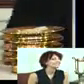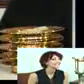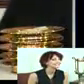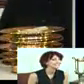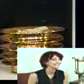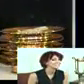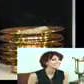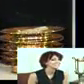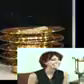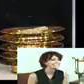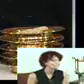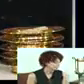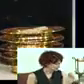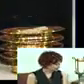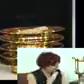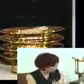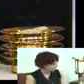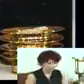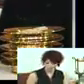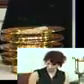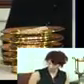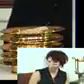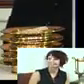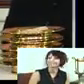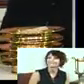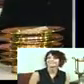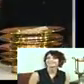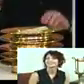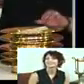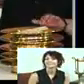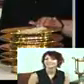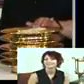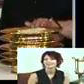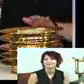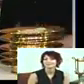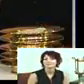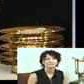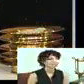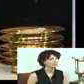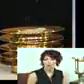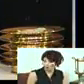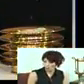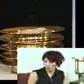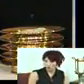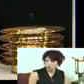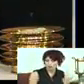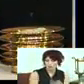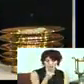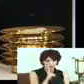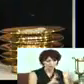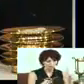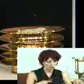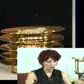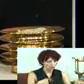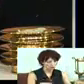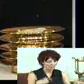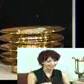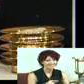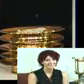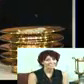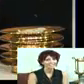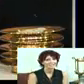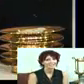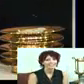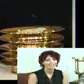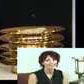You're working me today. So, for new timers, You're probably nervous. There's actually something in the